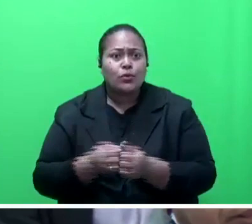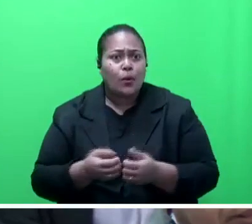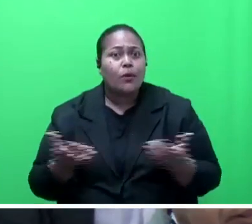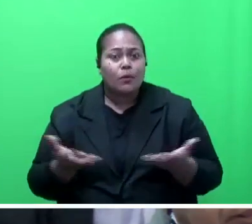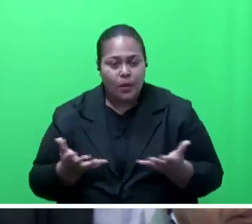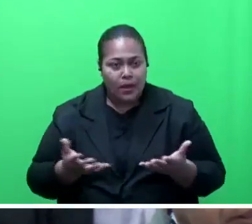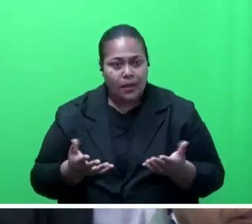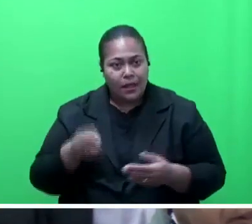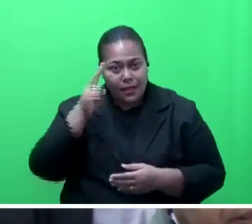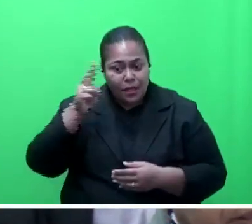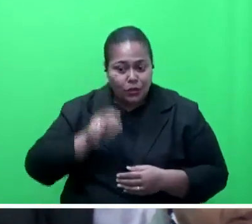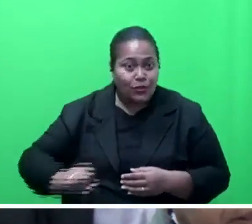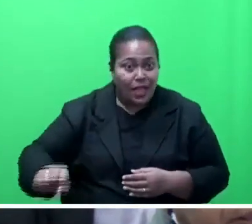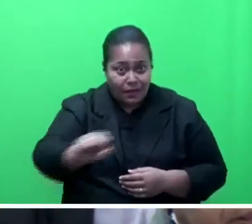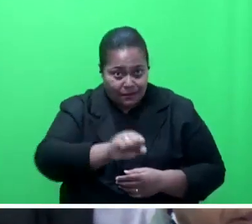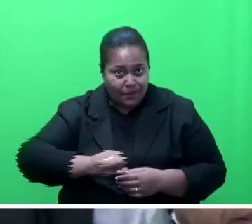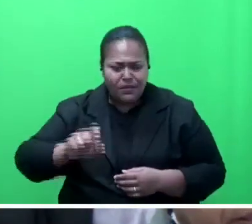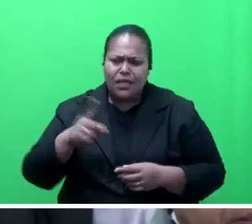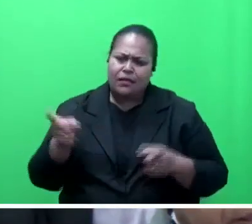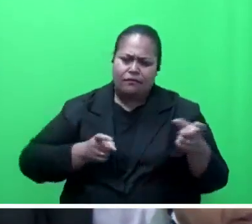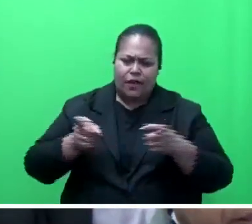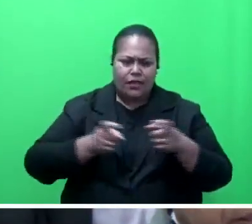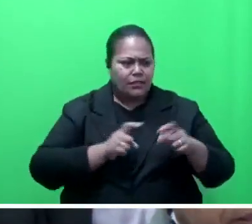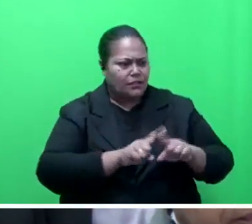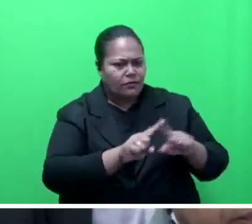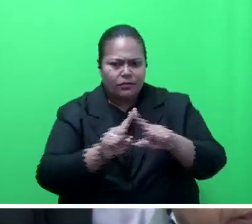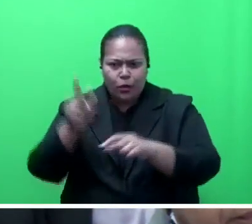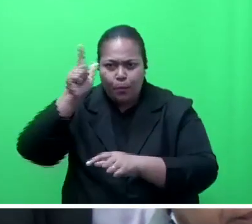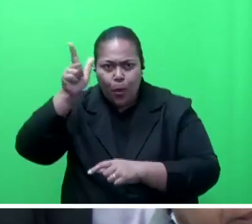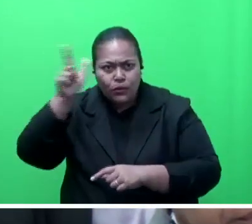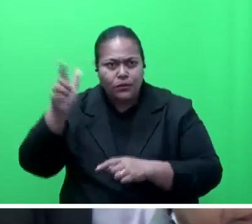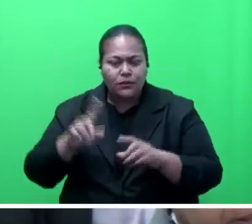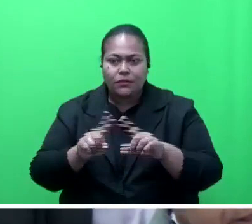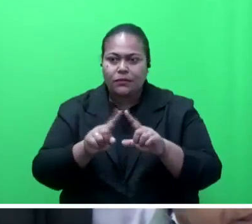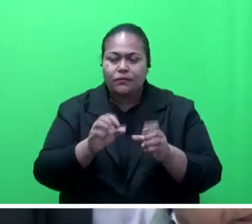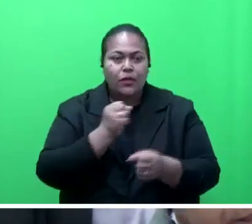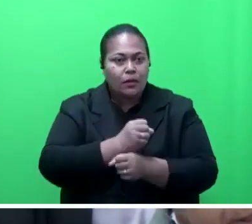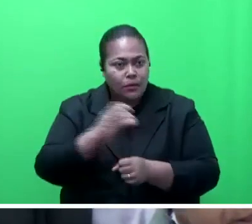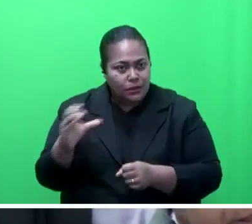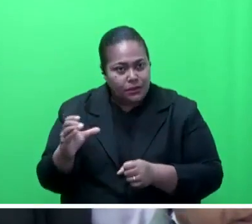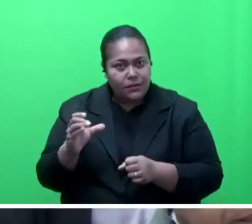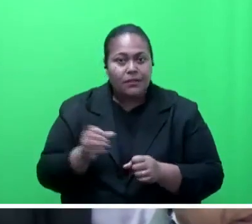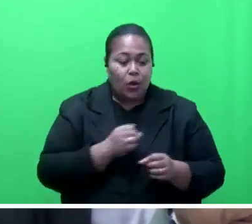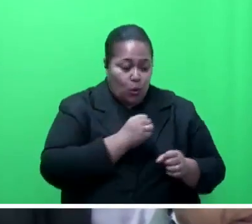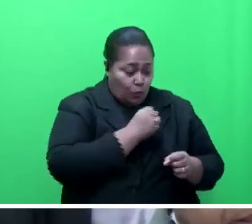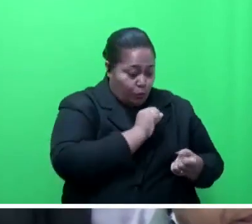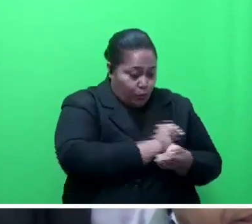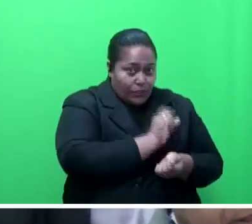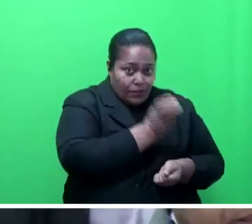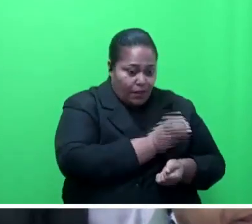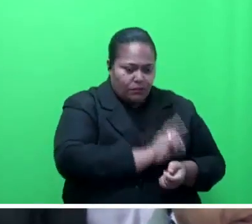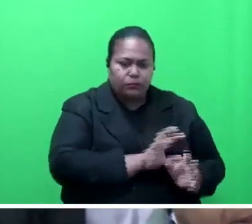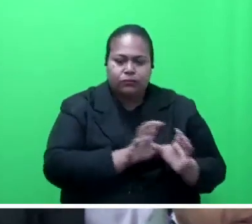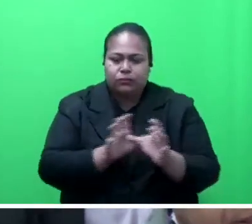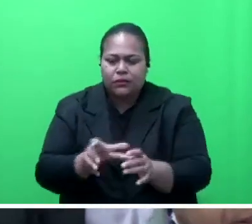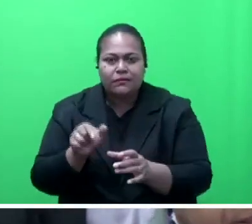invited actual employers, and you had all of these prisoners actually who had different trade skill sets. And